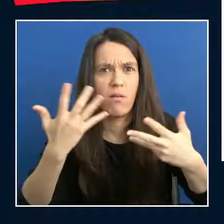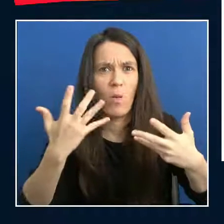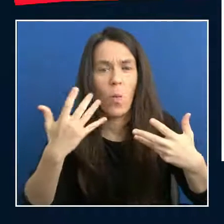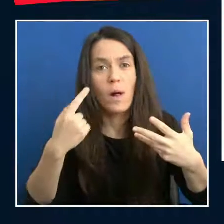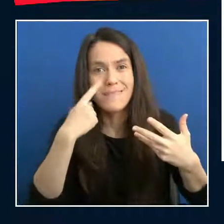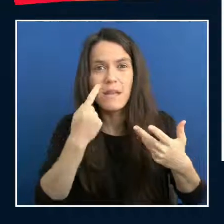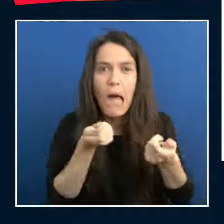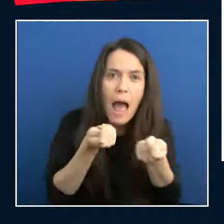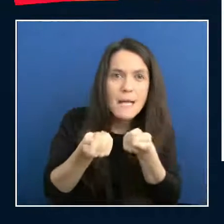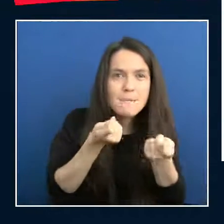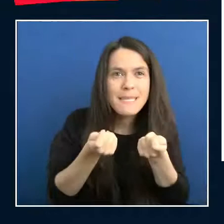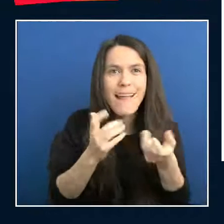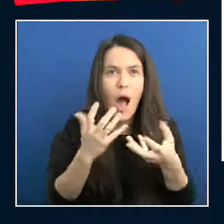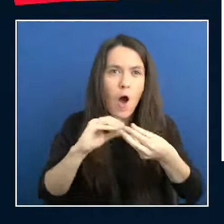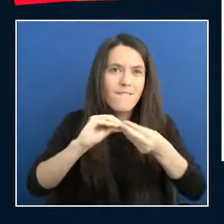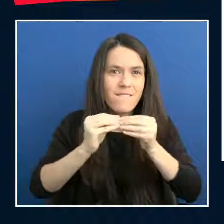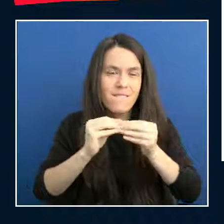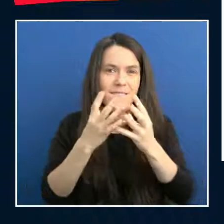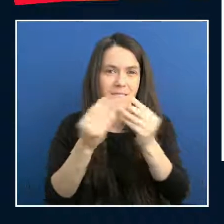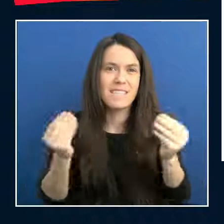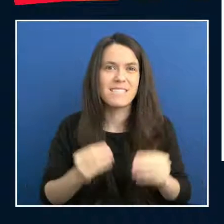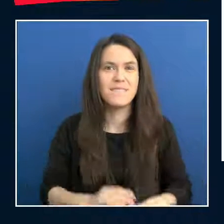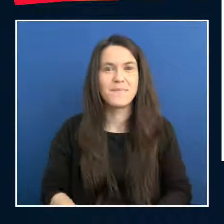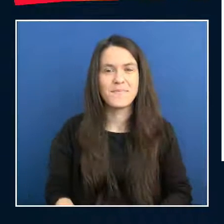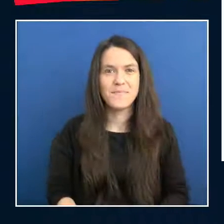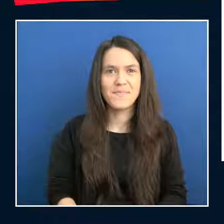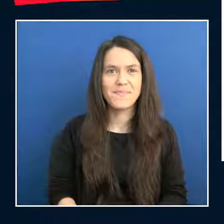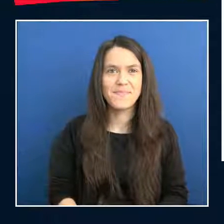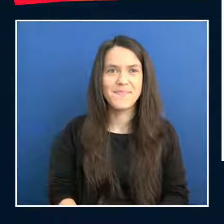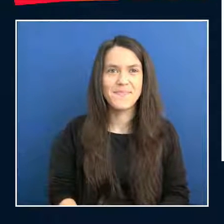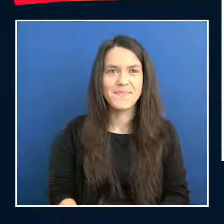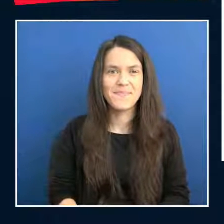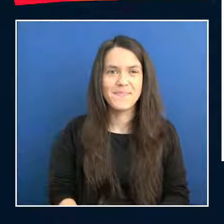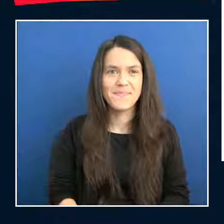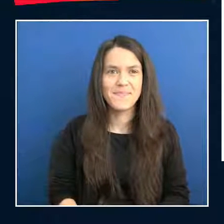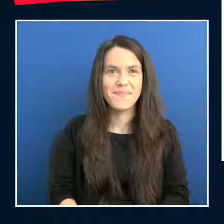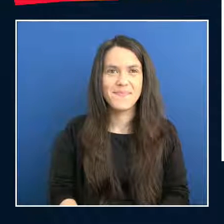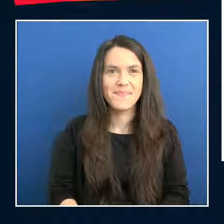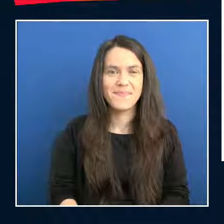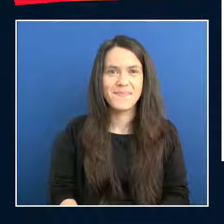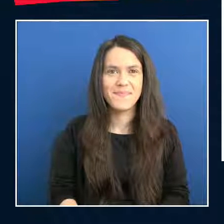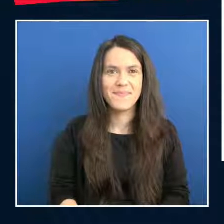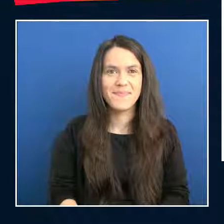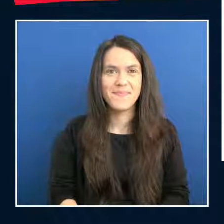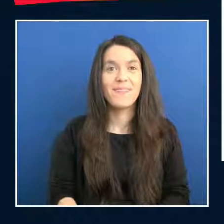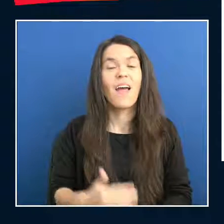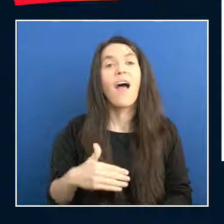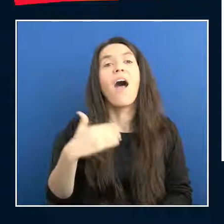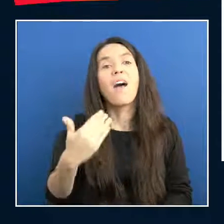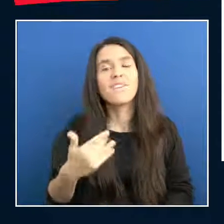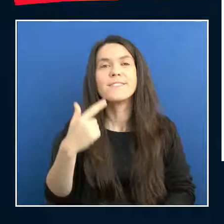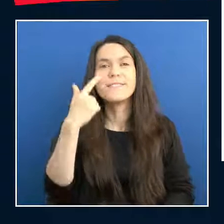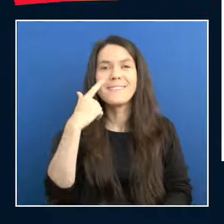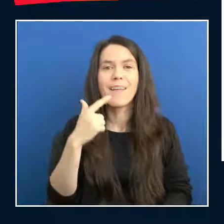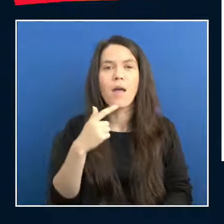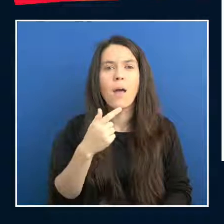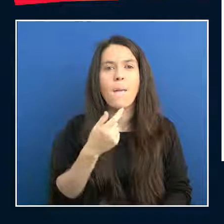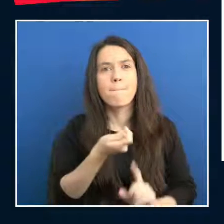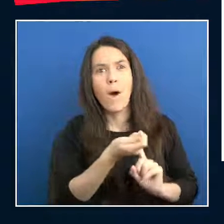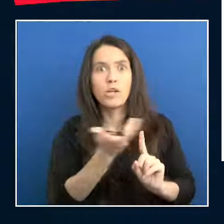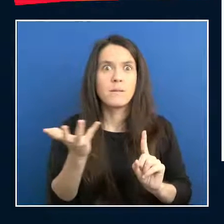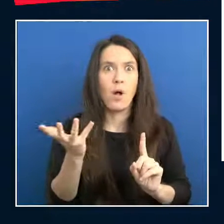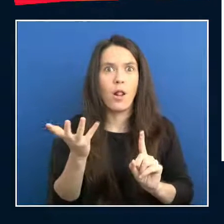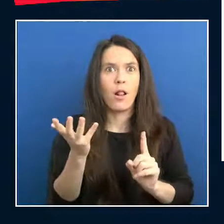administrators. So, and then at some point you switch to microservices and then you have this issue that